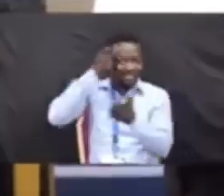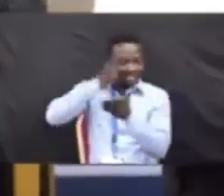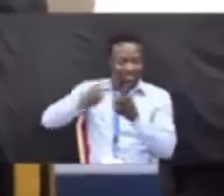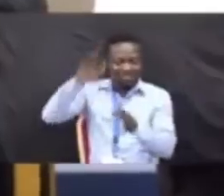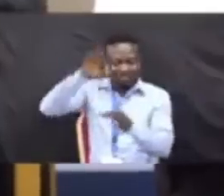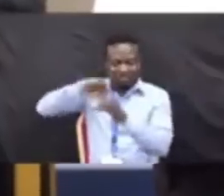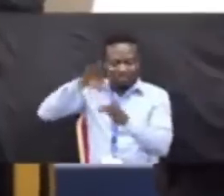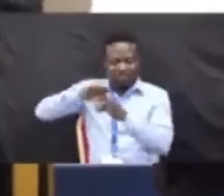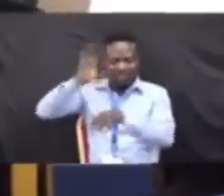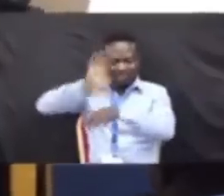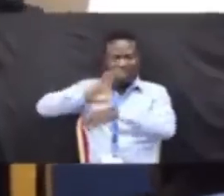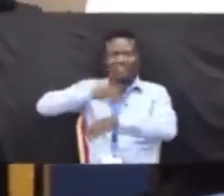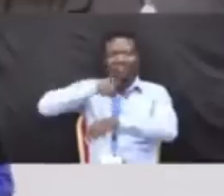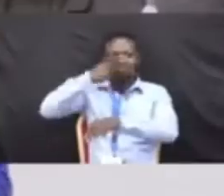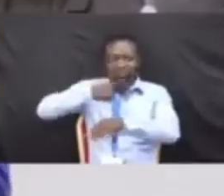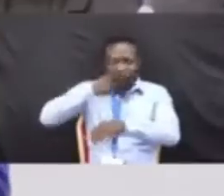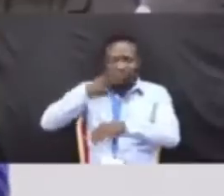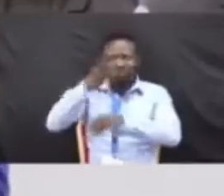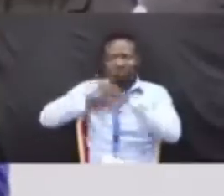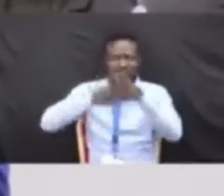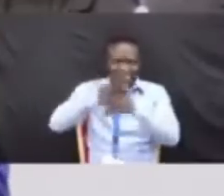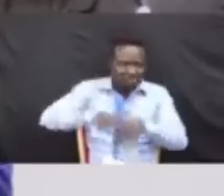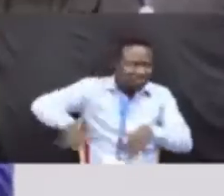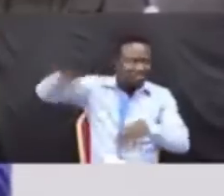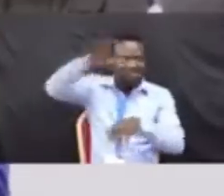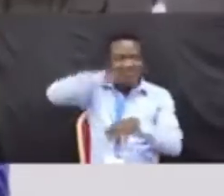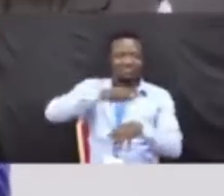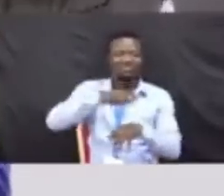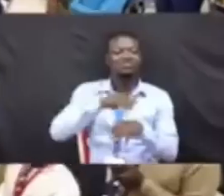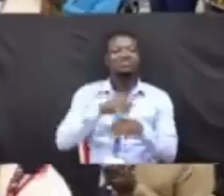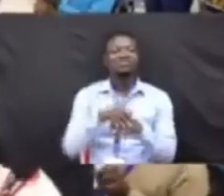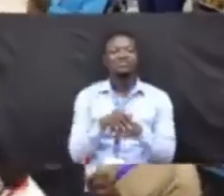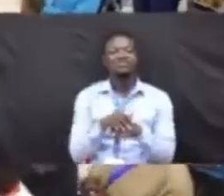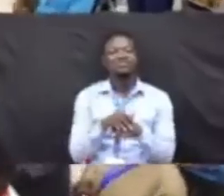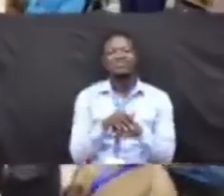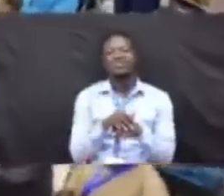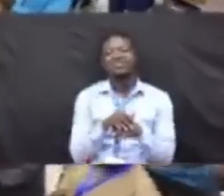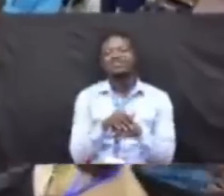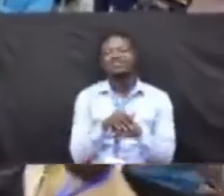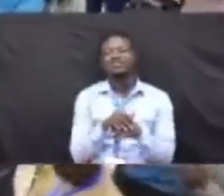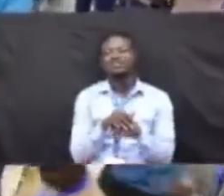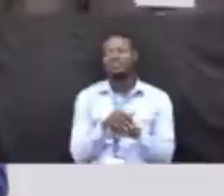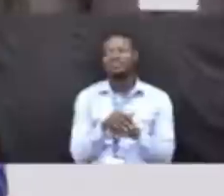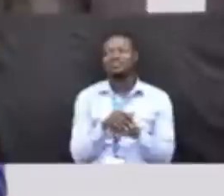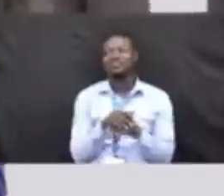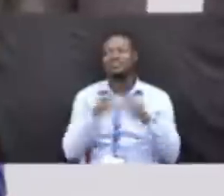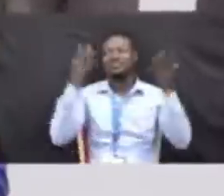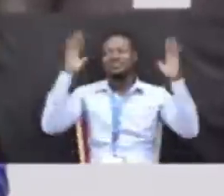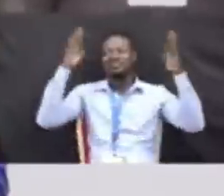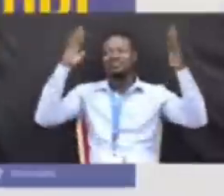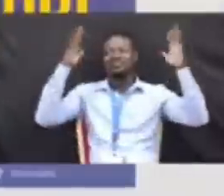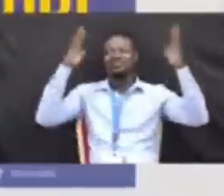Church of Pentecost. Praise God. Hallelujah. Praise God. Hallelujah. Praise God. Praise God. God.